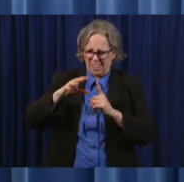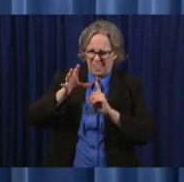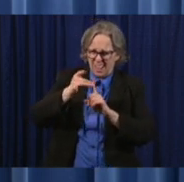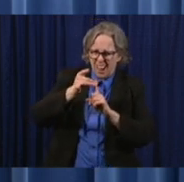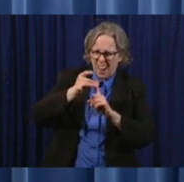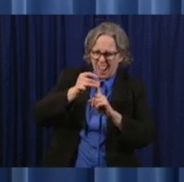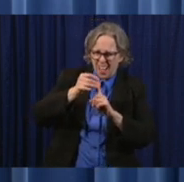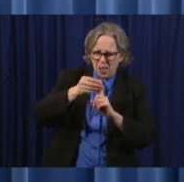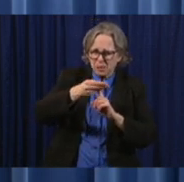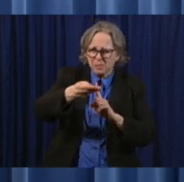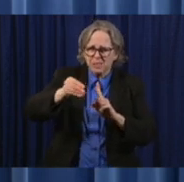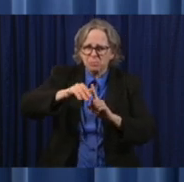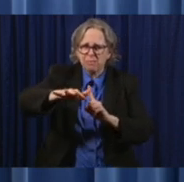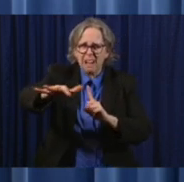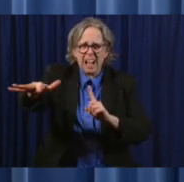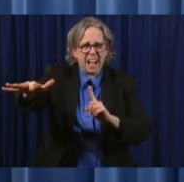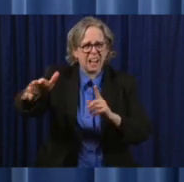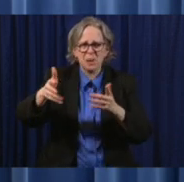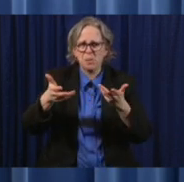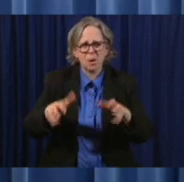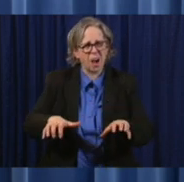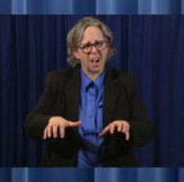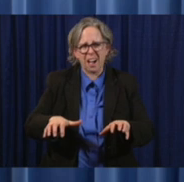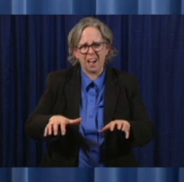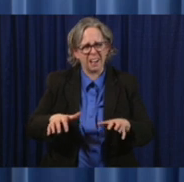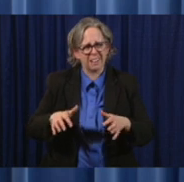tough. So the orders were